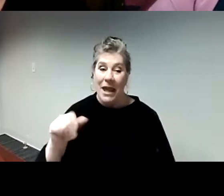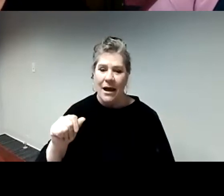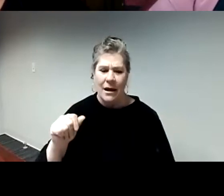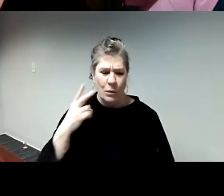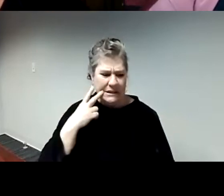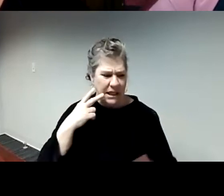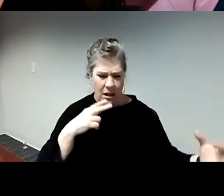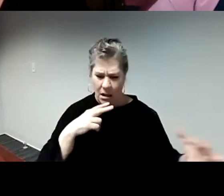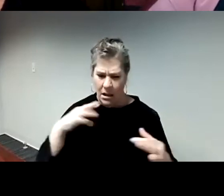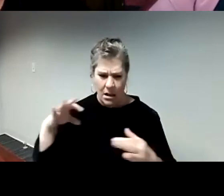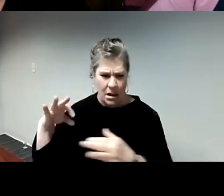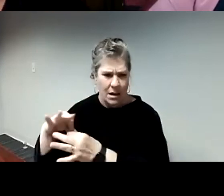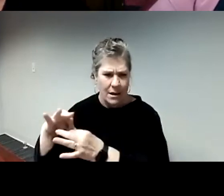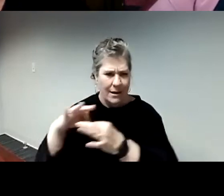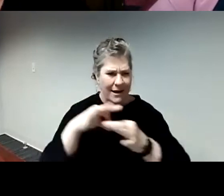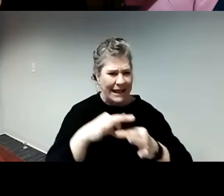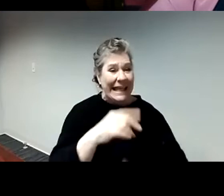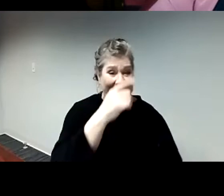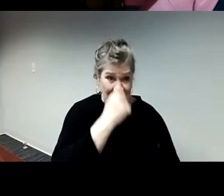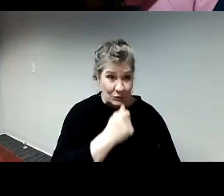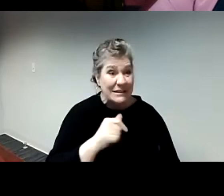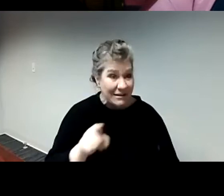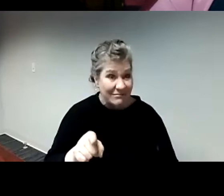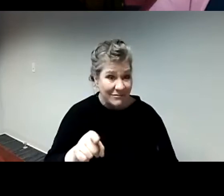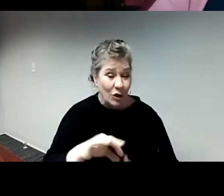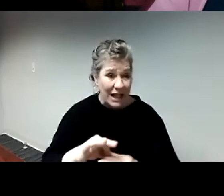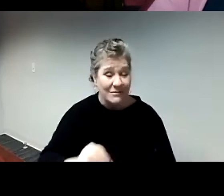things are the same thing.